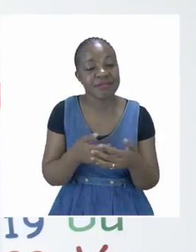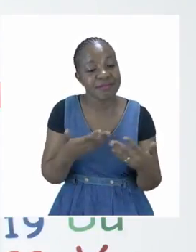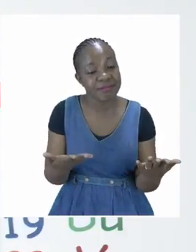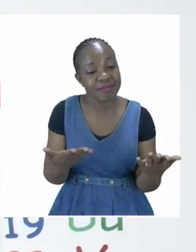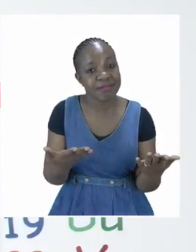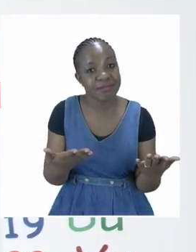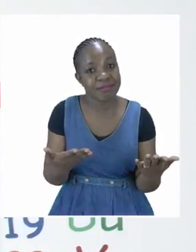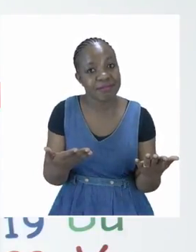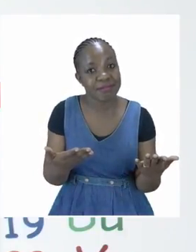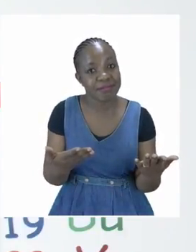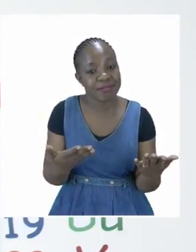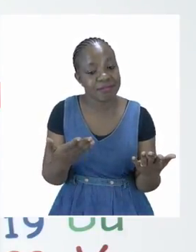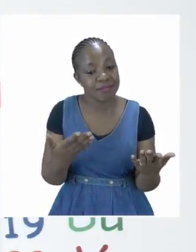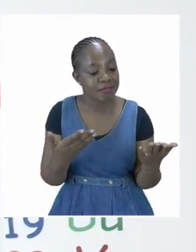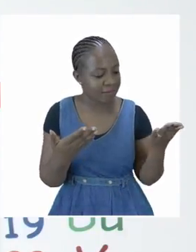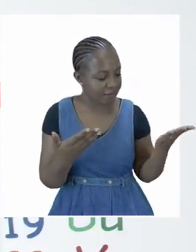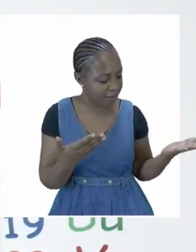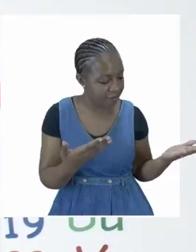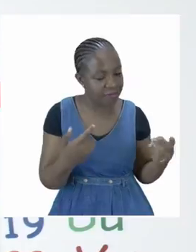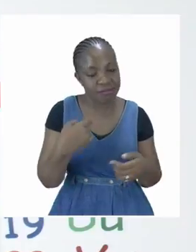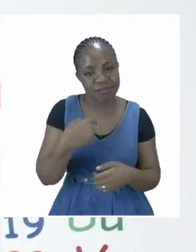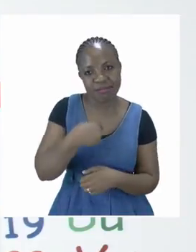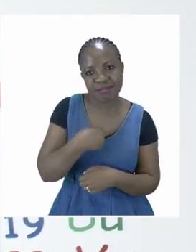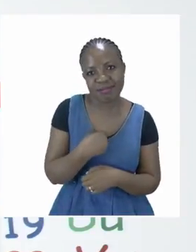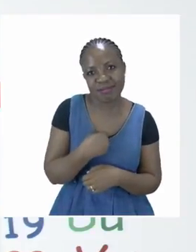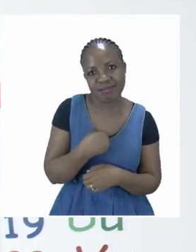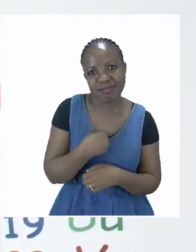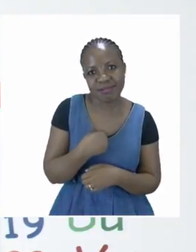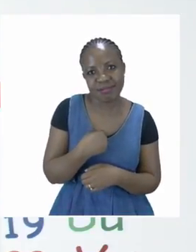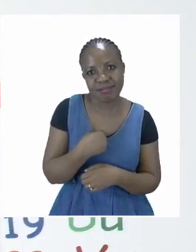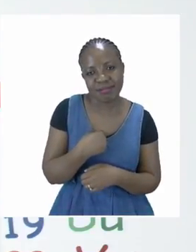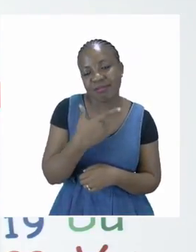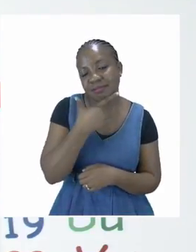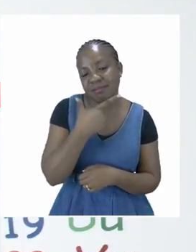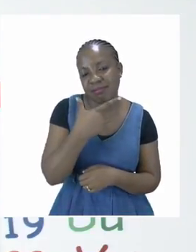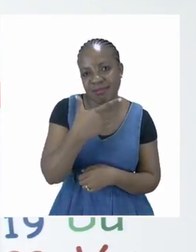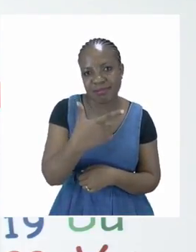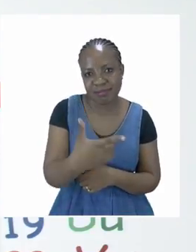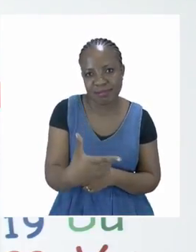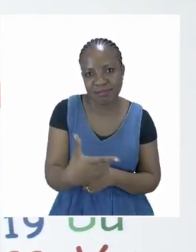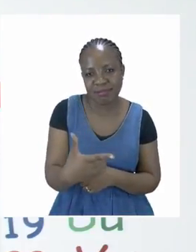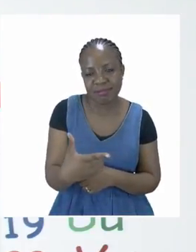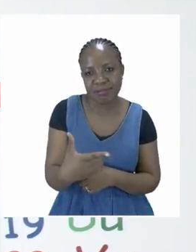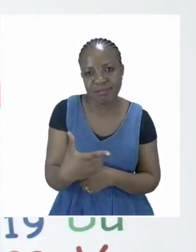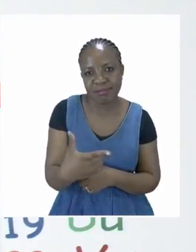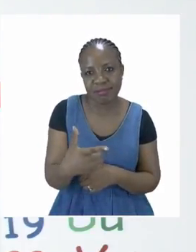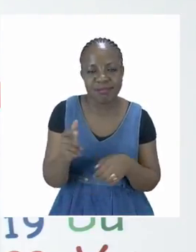from Sashi and I, we would like to say thank you and